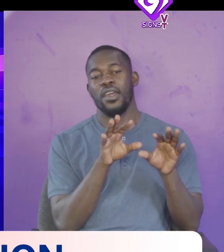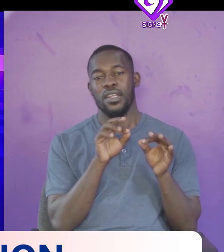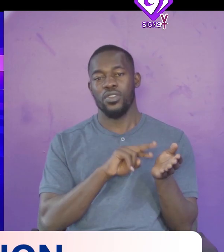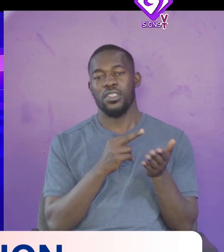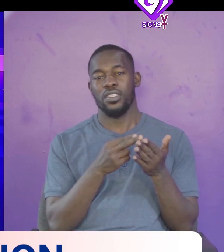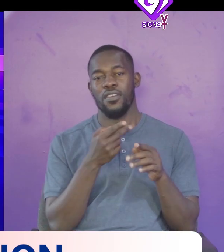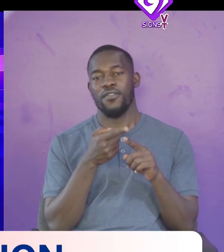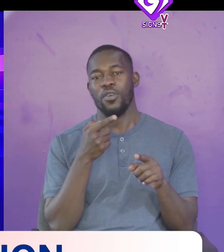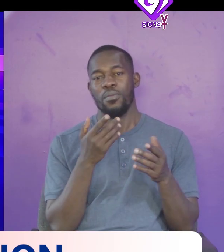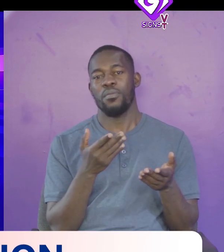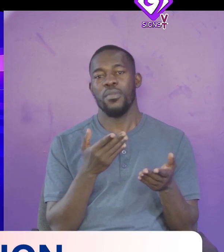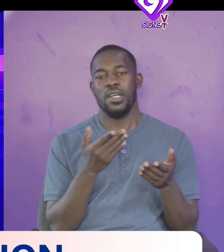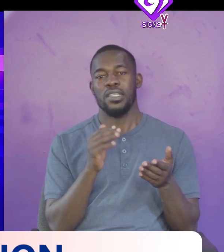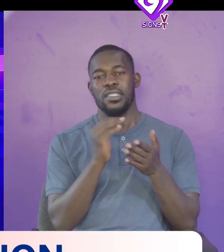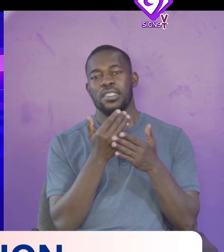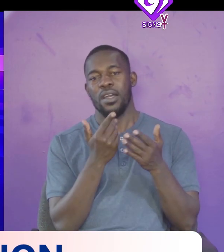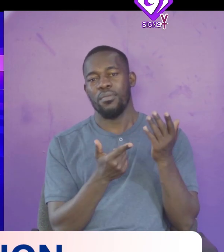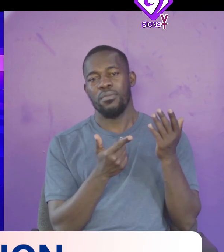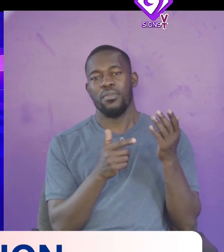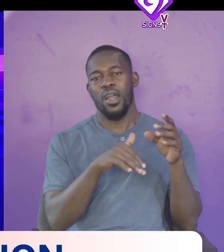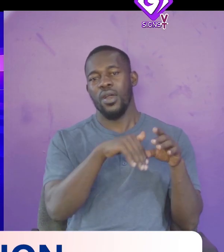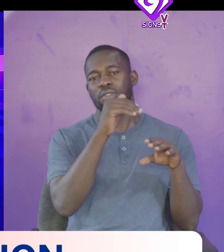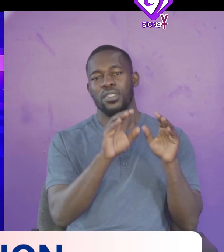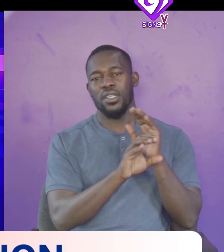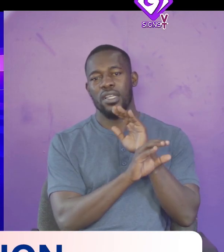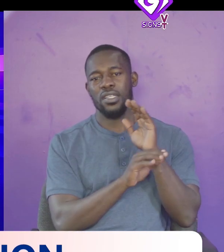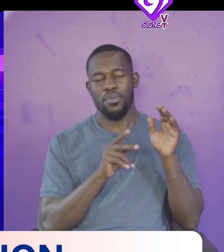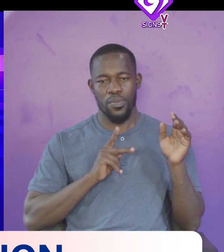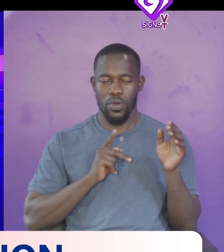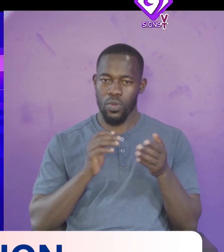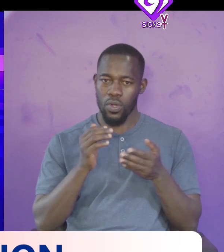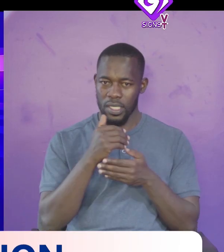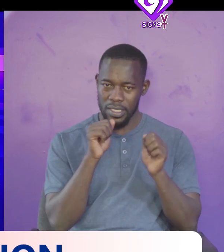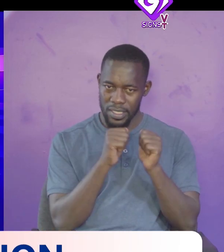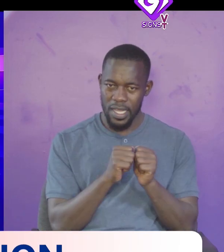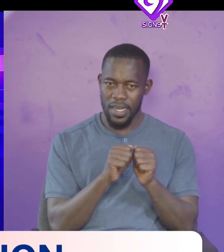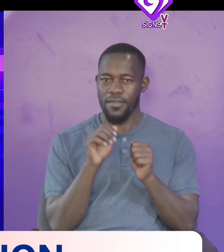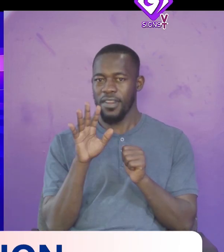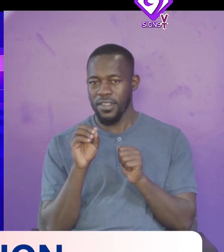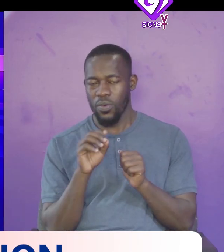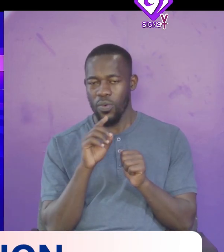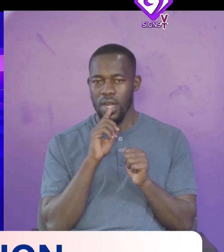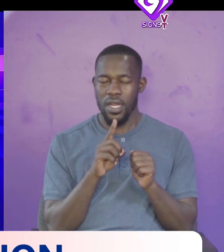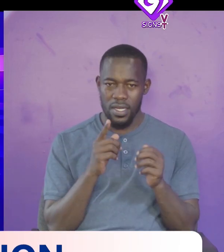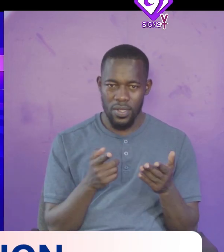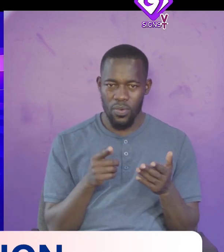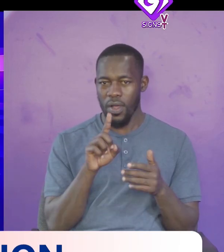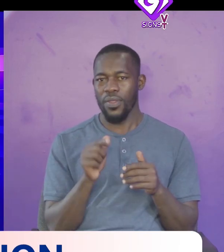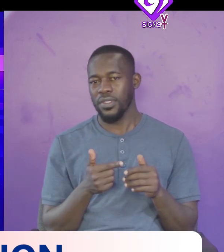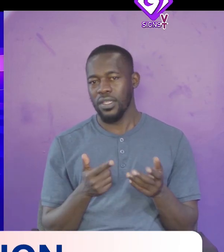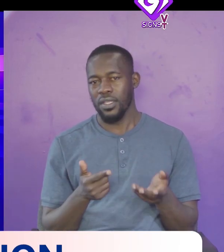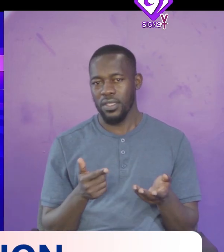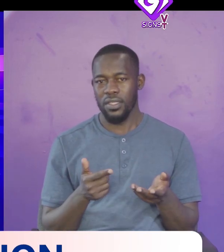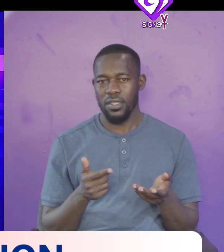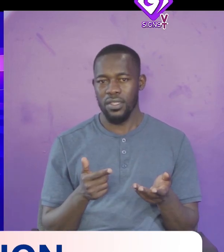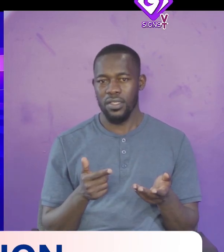some foreign people. We've been collecting 10 shillings, 50 shillings, 100 shillings. How much have you hit? 1,000 shillings. Over $1